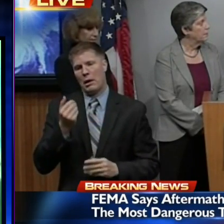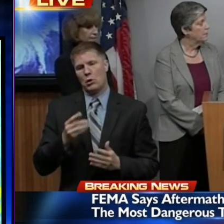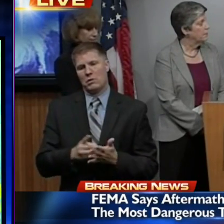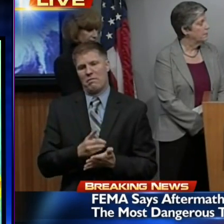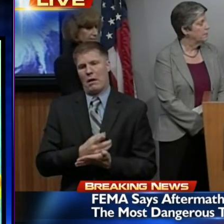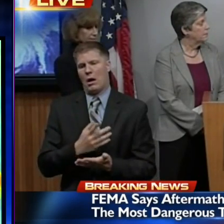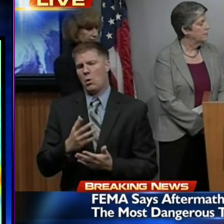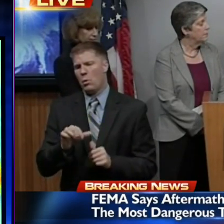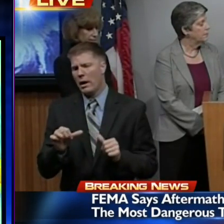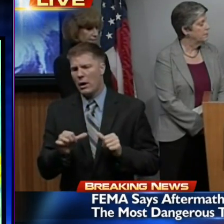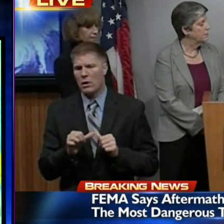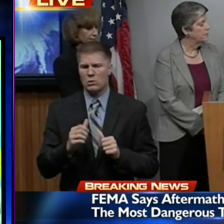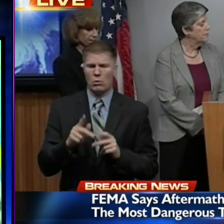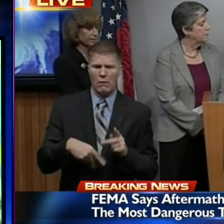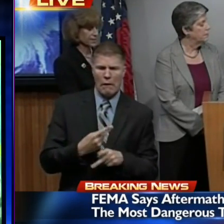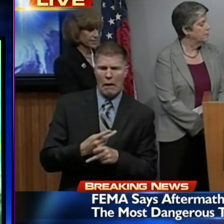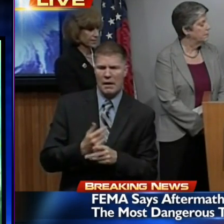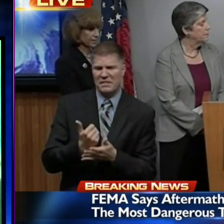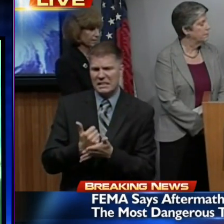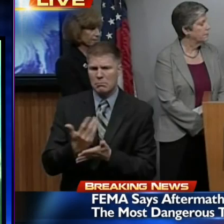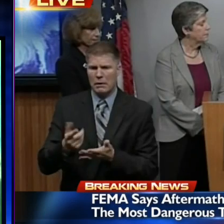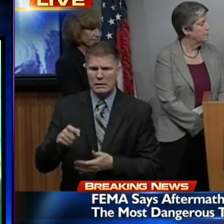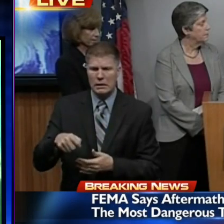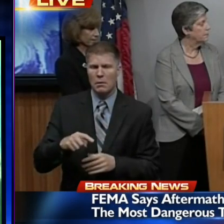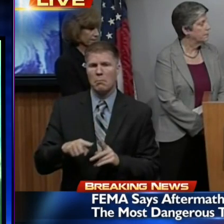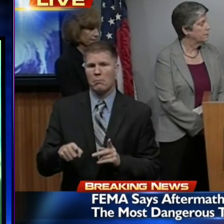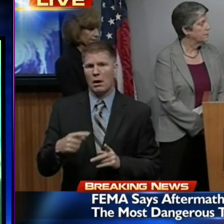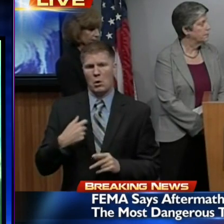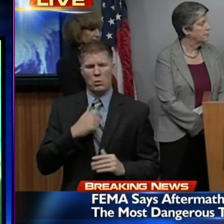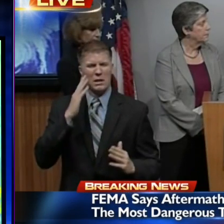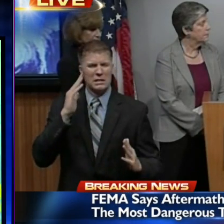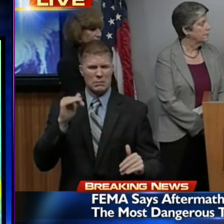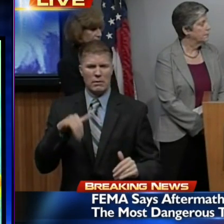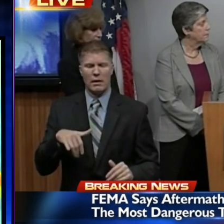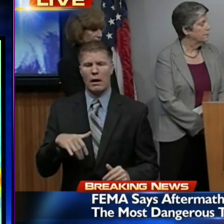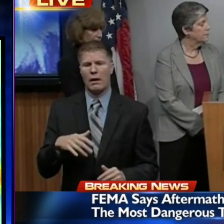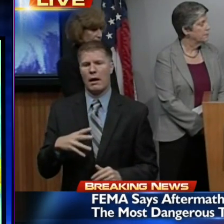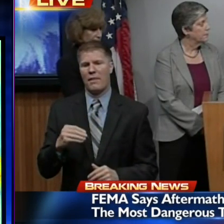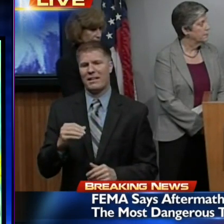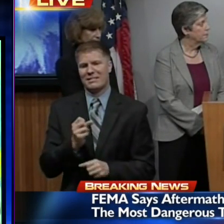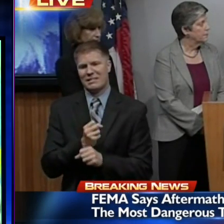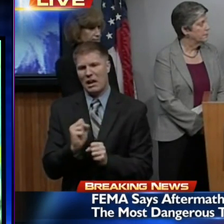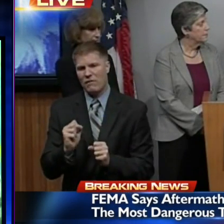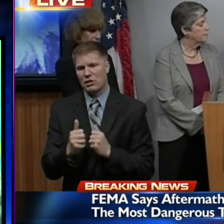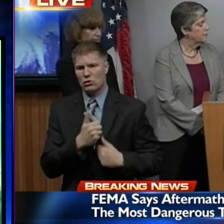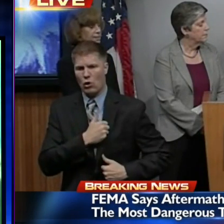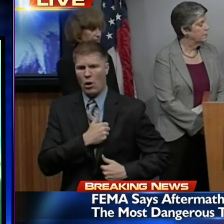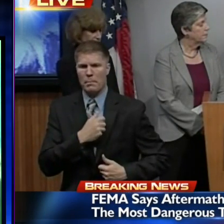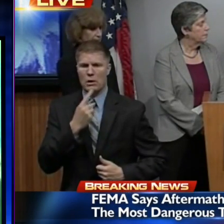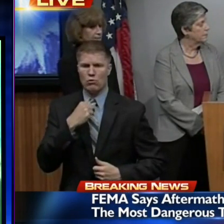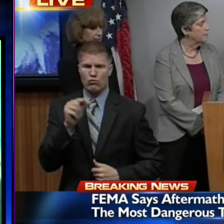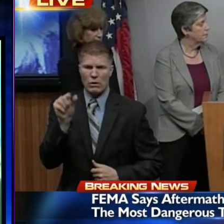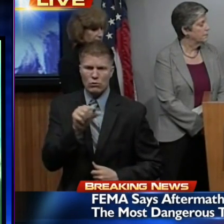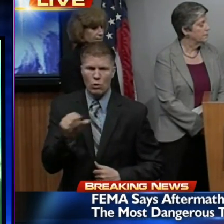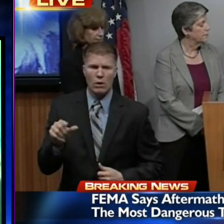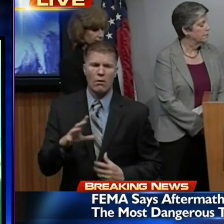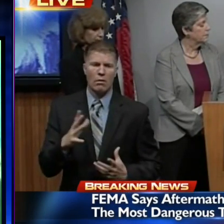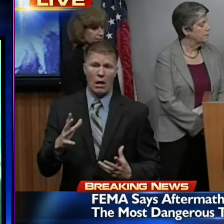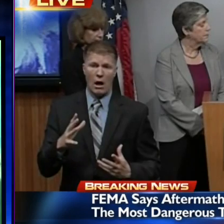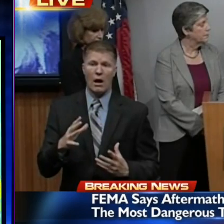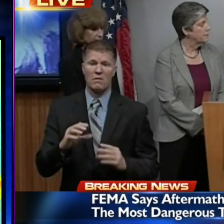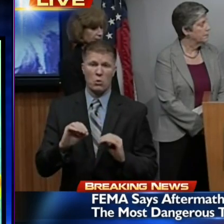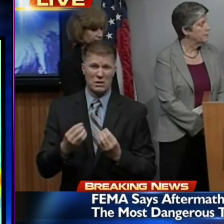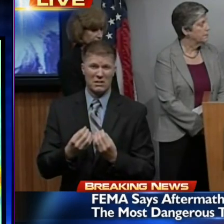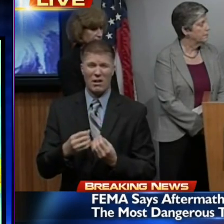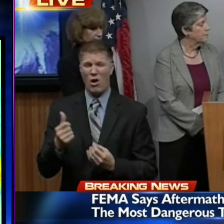kind of assistance may be needed. But we were anticipating some of this, and again, it's the Salvation Army and Red Cross. We're talking about a lot of different organizations, Coast